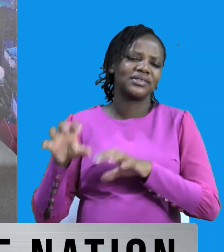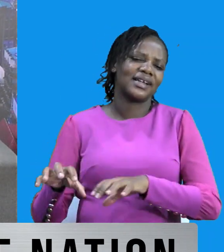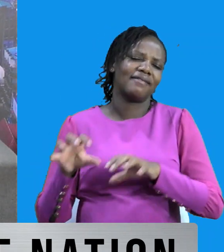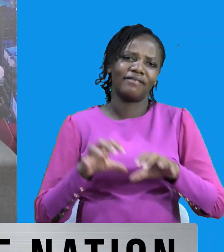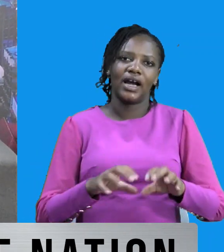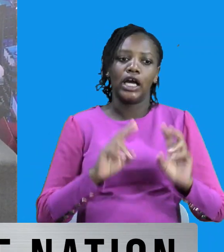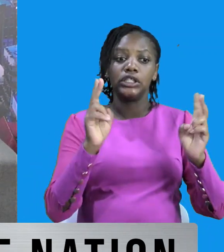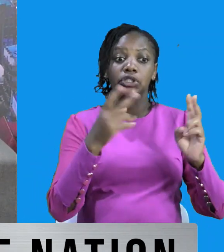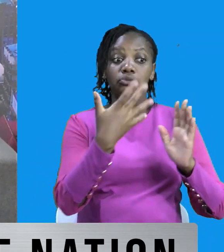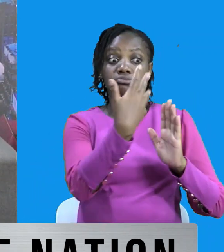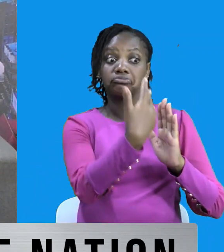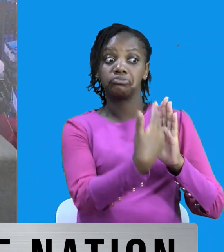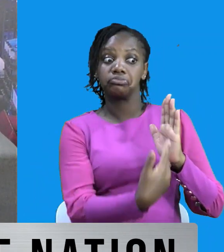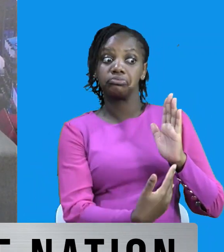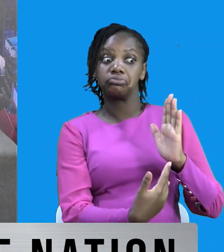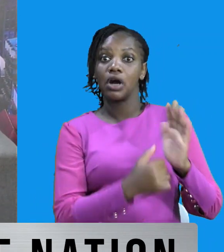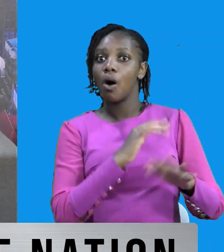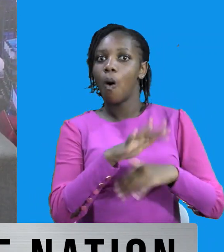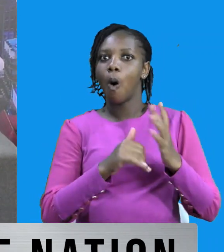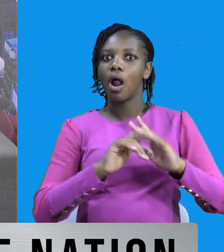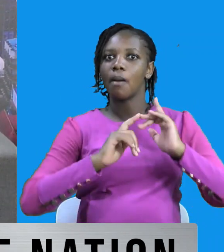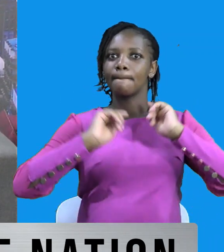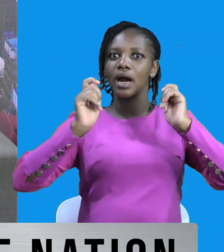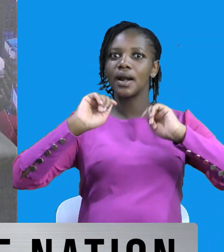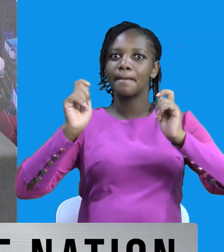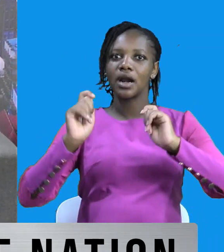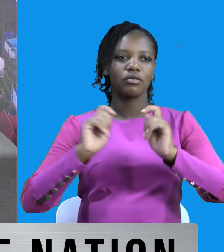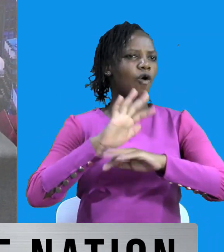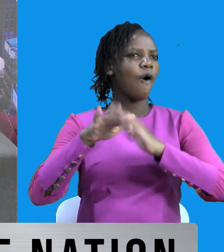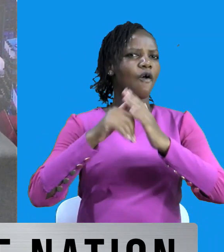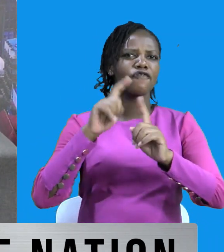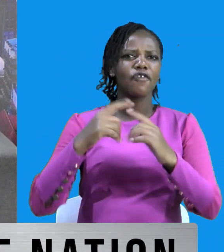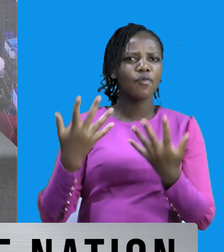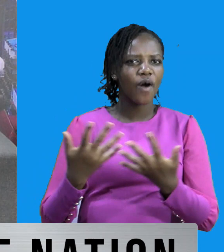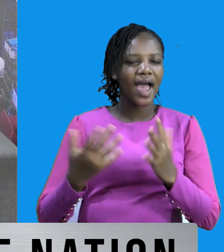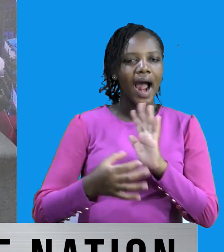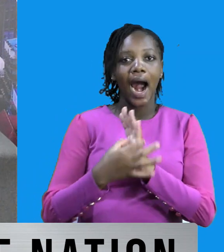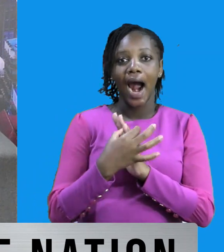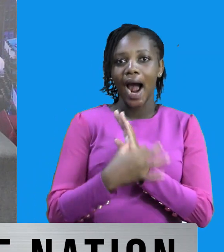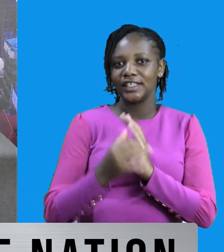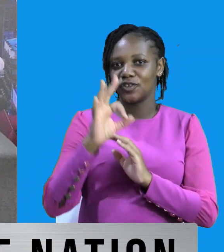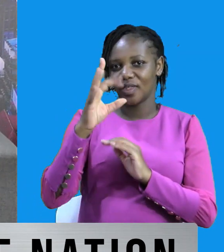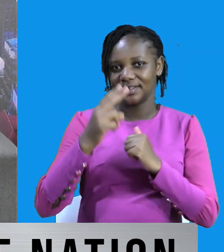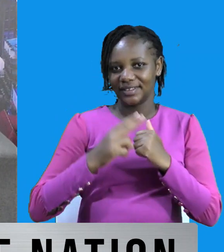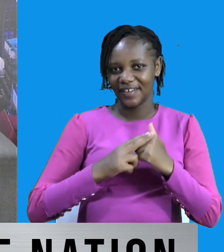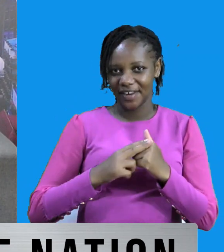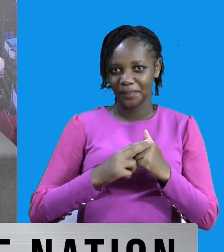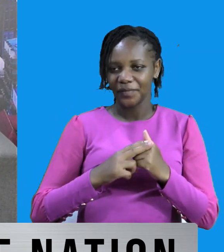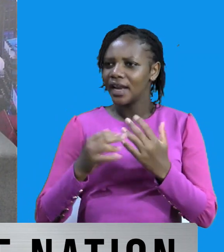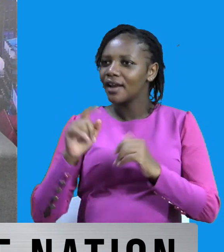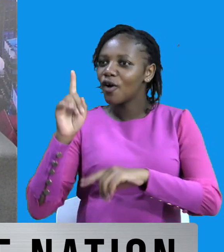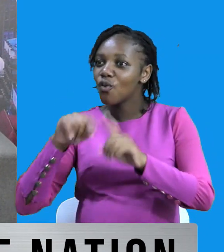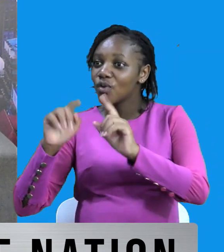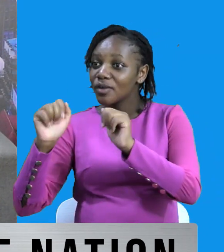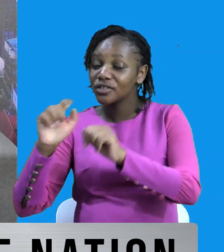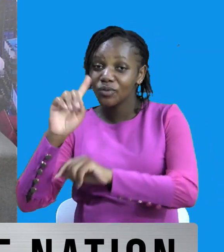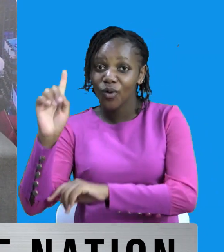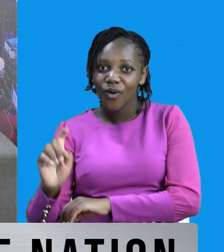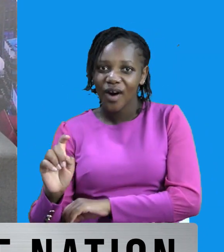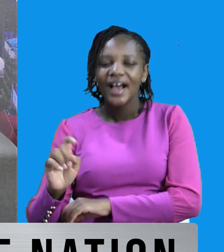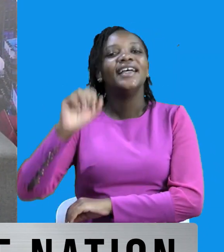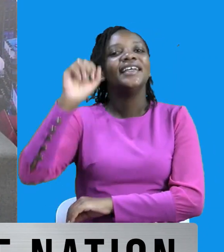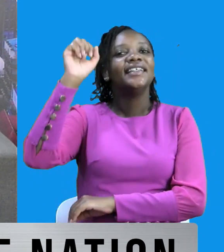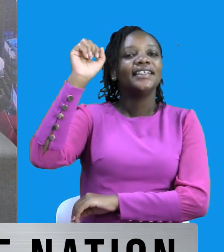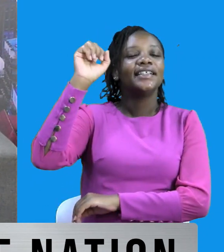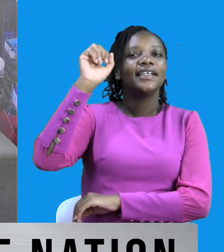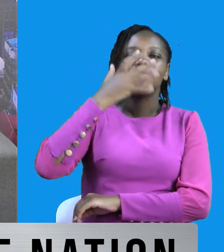All these things, maandamano na nini, zinatoka kwa Article 37. So we are in court. Are you winning any cases? By the way, you should